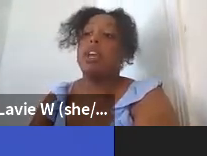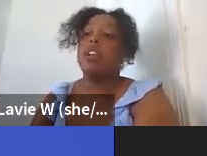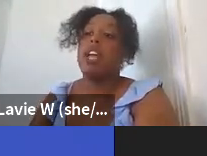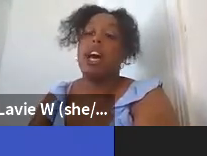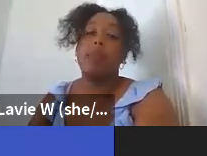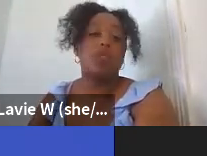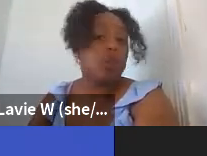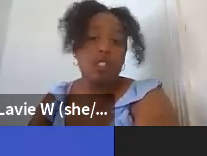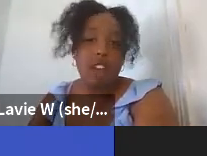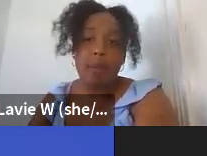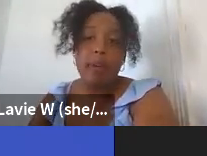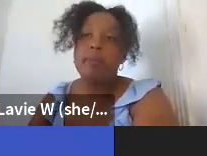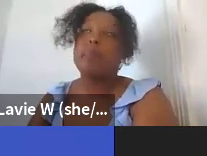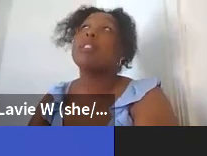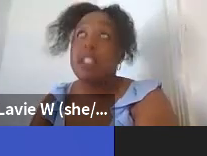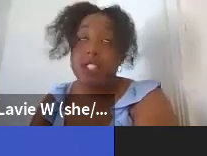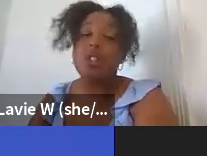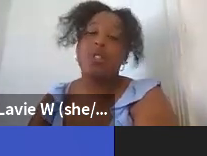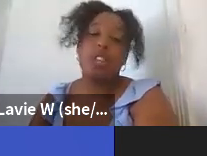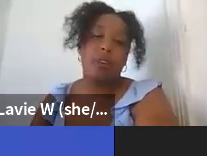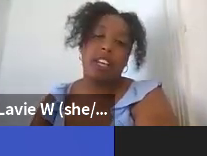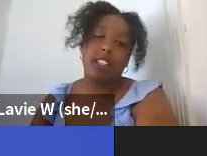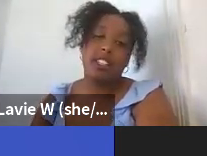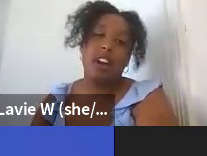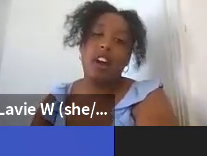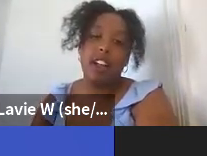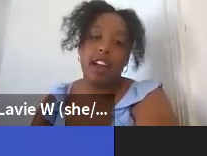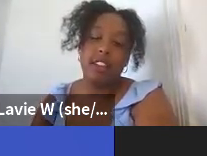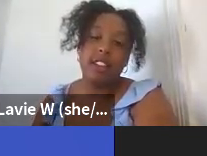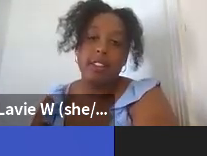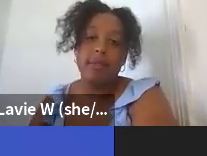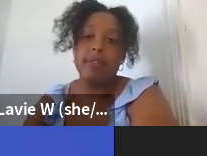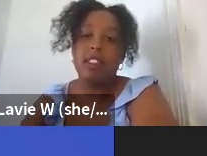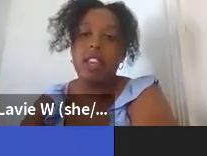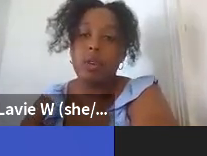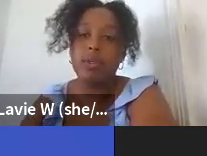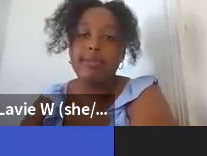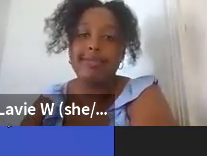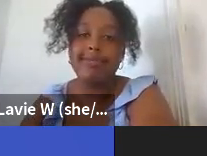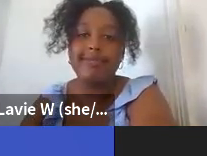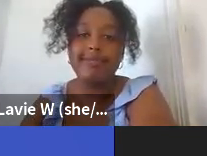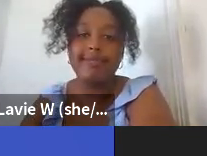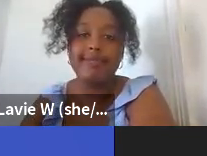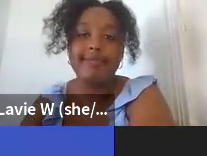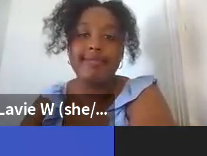on going. Don't stop, particularly don't stop when it gets hard either. Thank you.